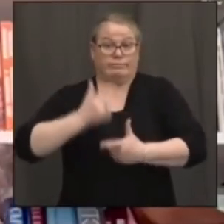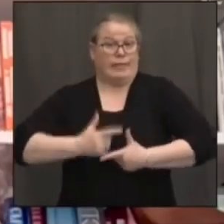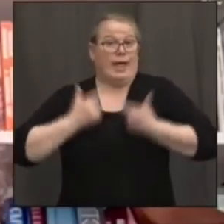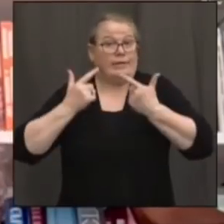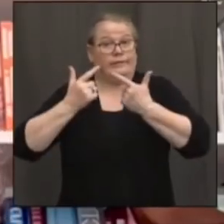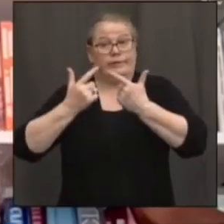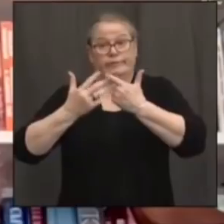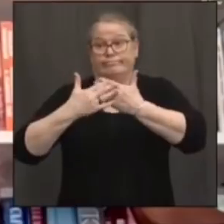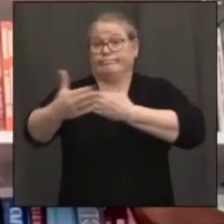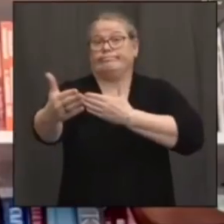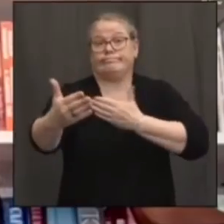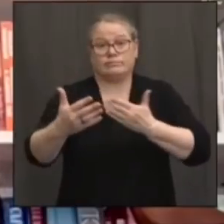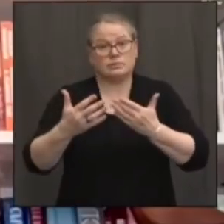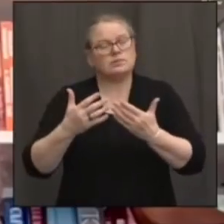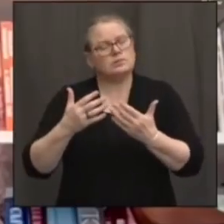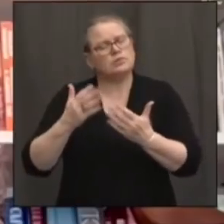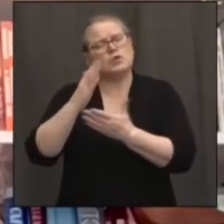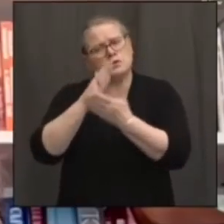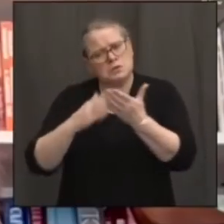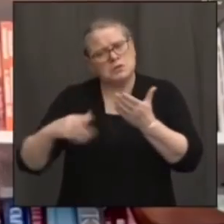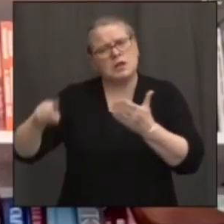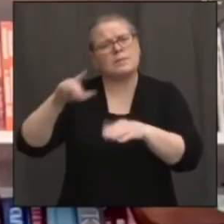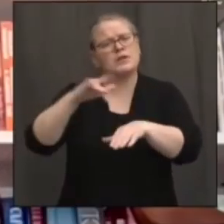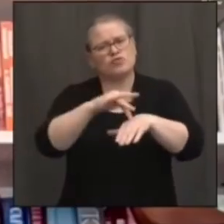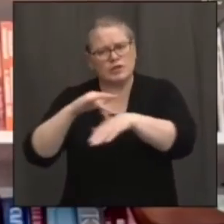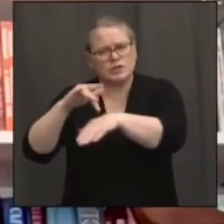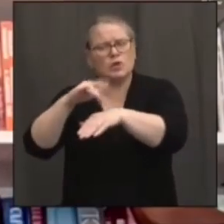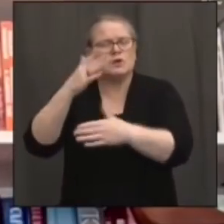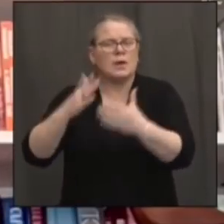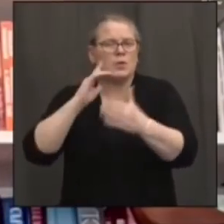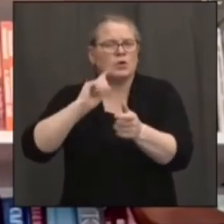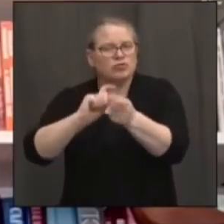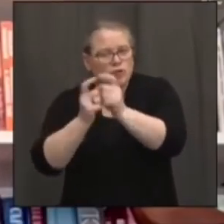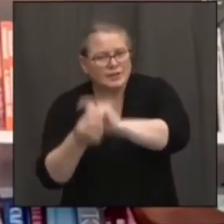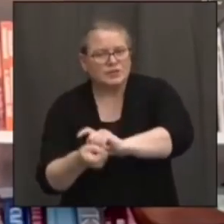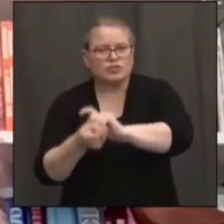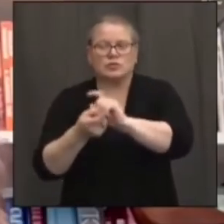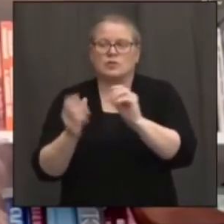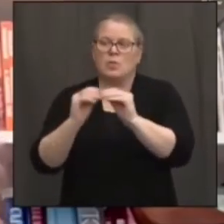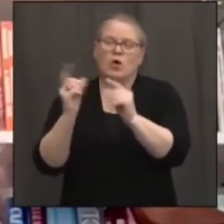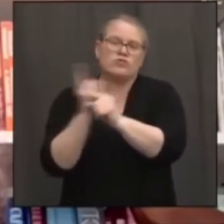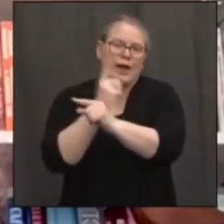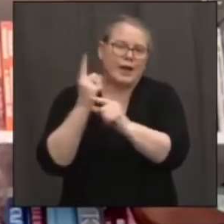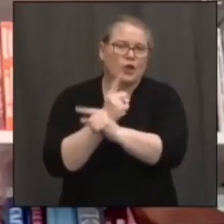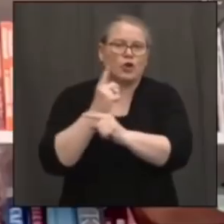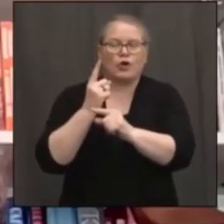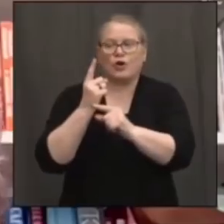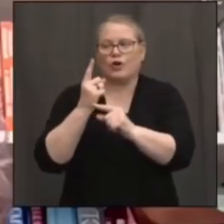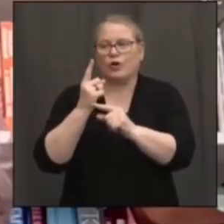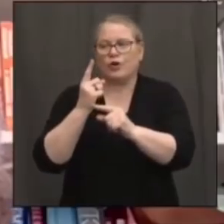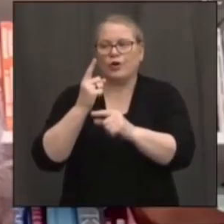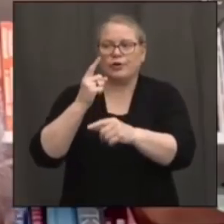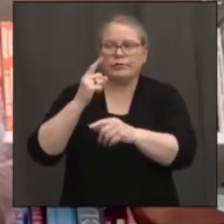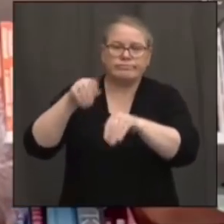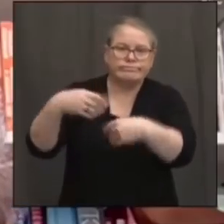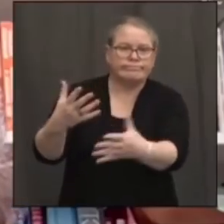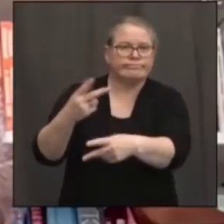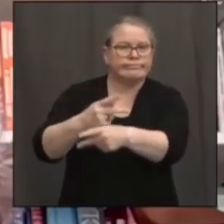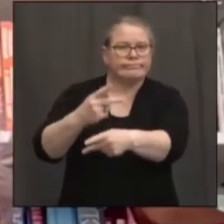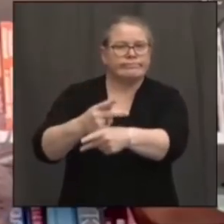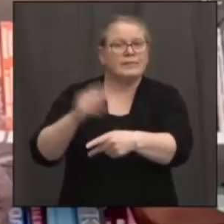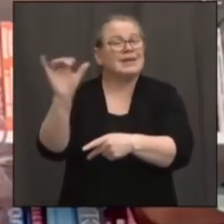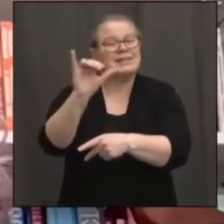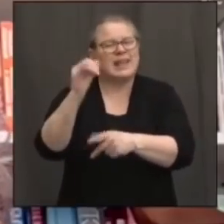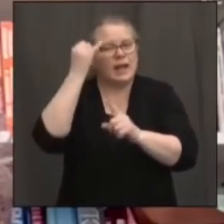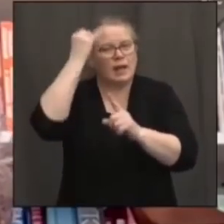about transitioning a lot of these resources into more usual forms of caregiving, like we would with a test for